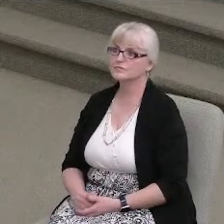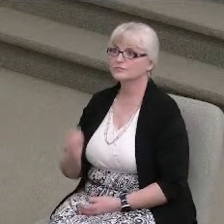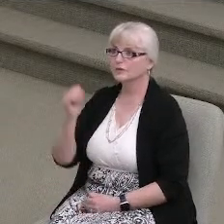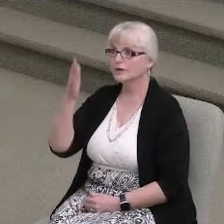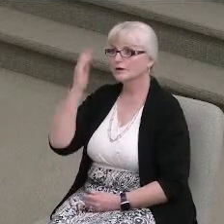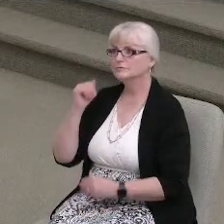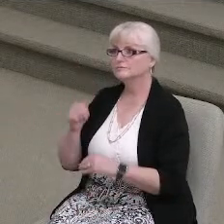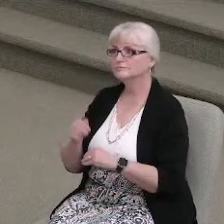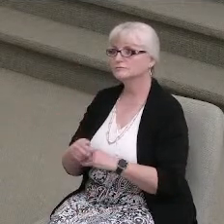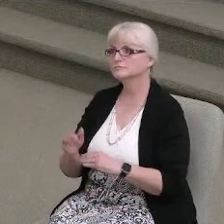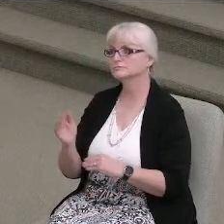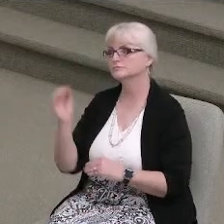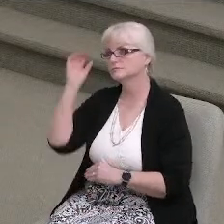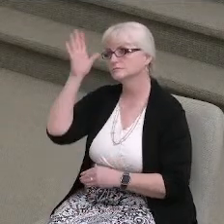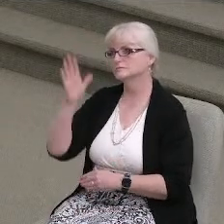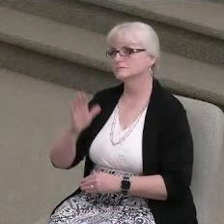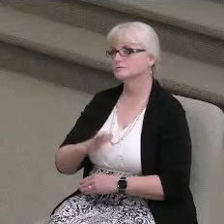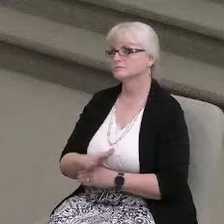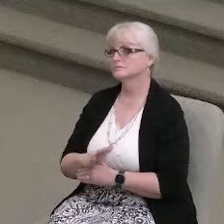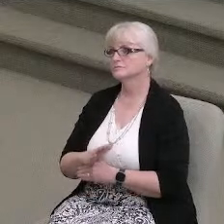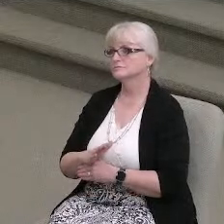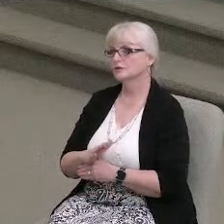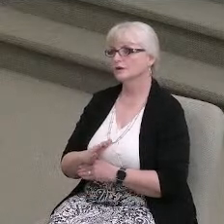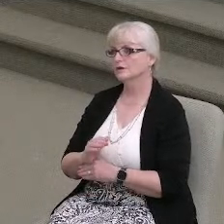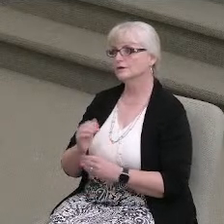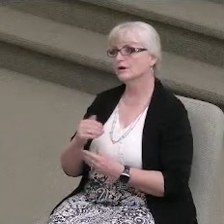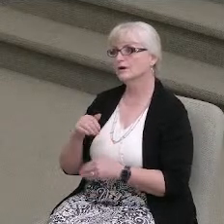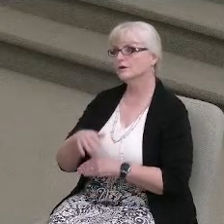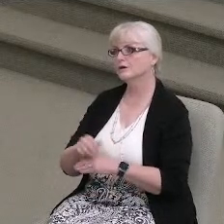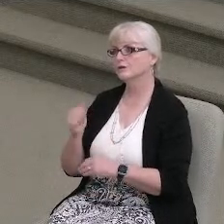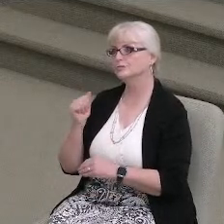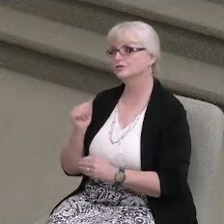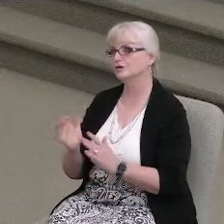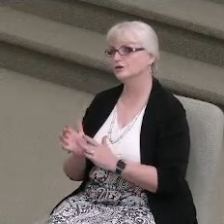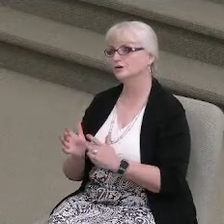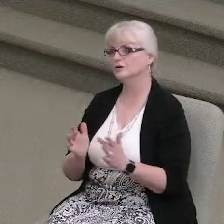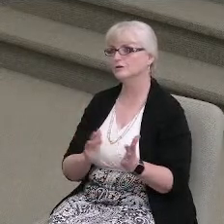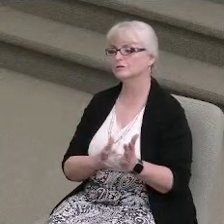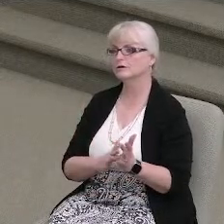God sent his son. They called him